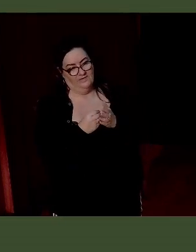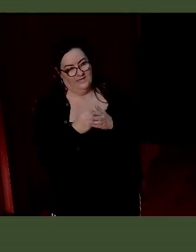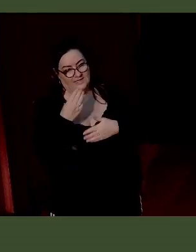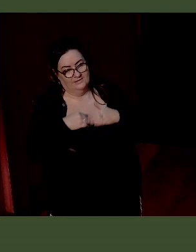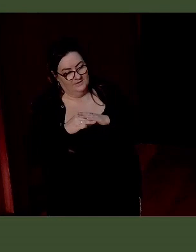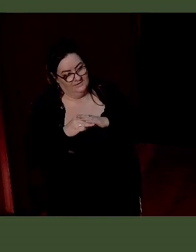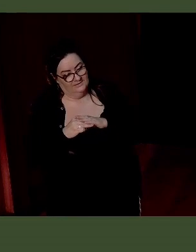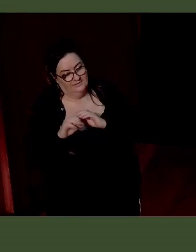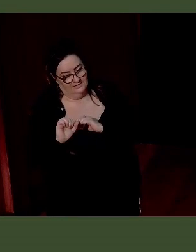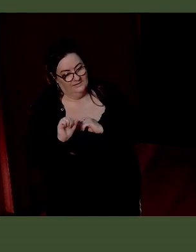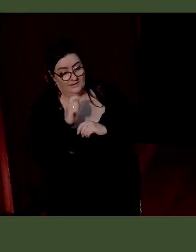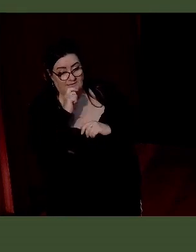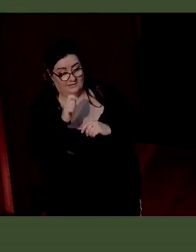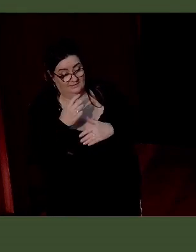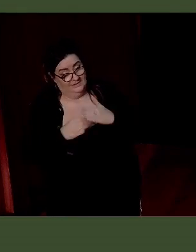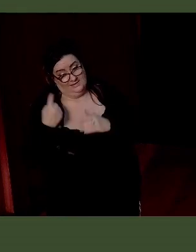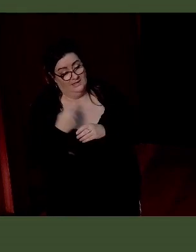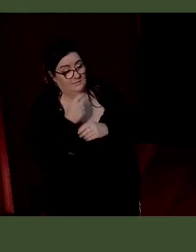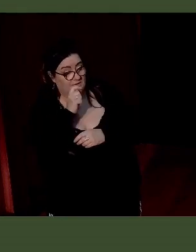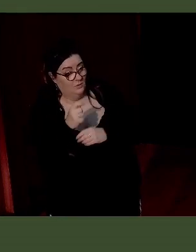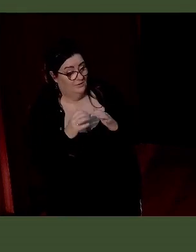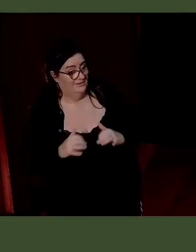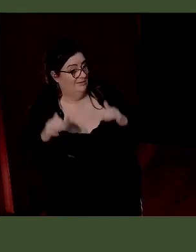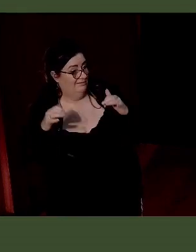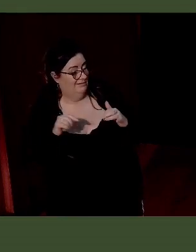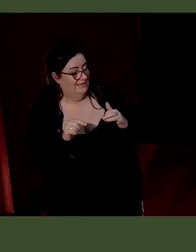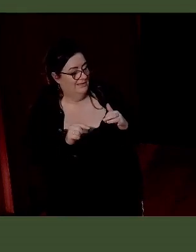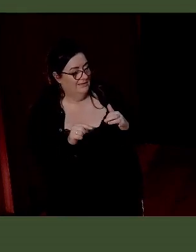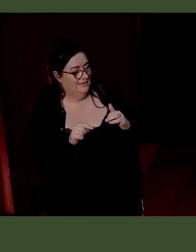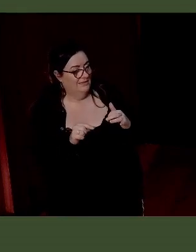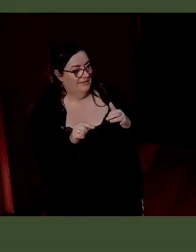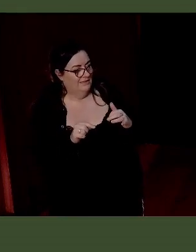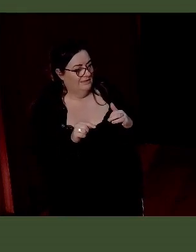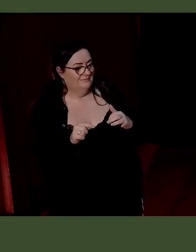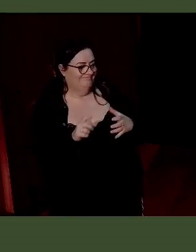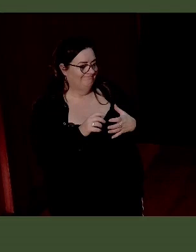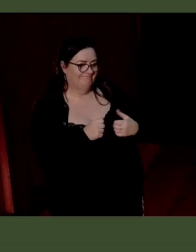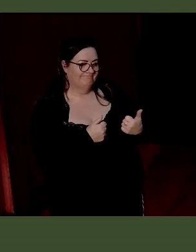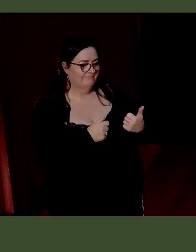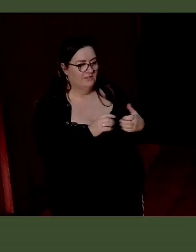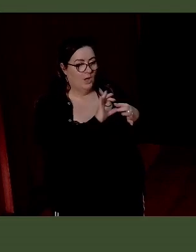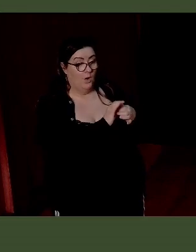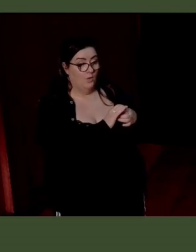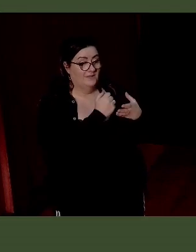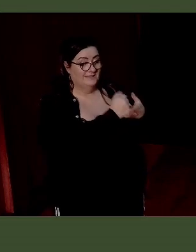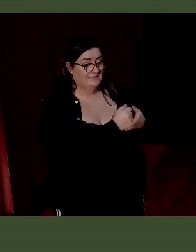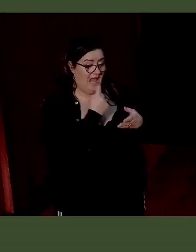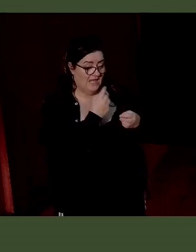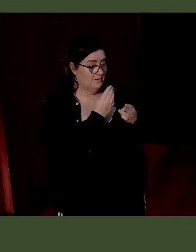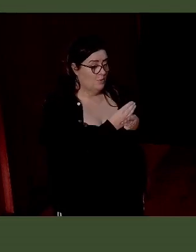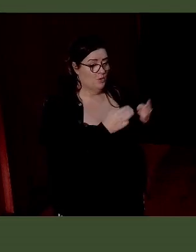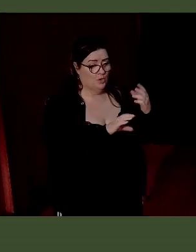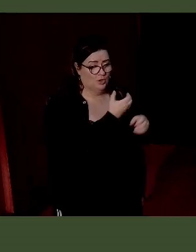minister. Ernest Blythe told the Doyle, there's undoubtedly this to be said in favour of home assistance in a country which is